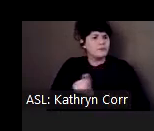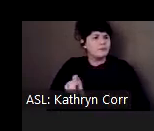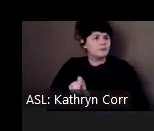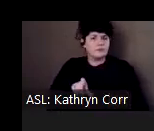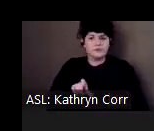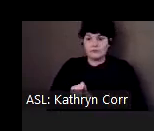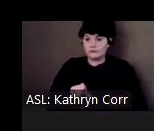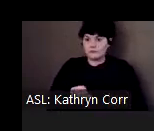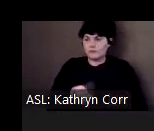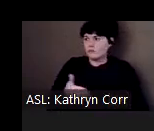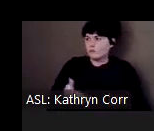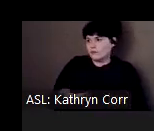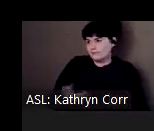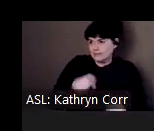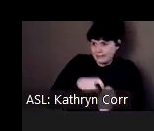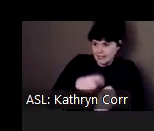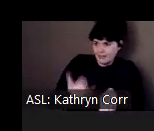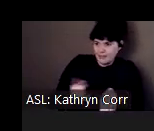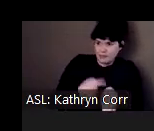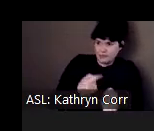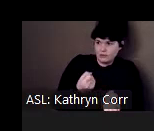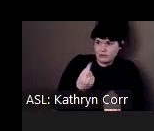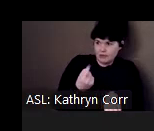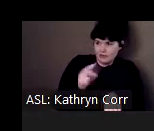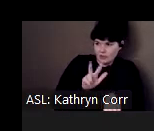I just see that we're 11:34, so.